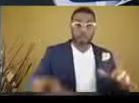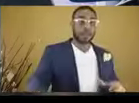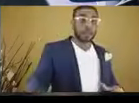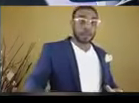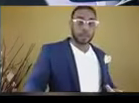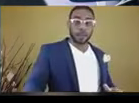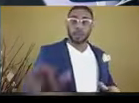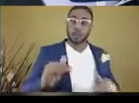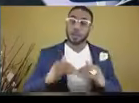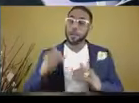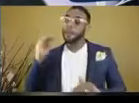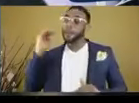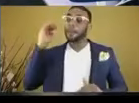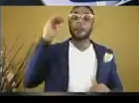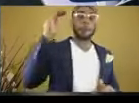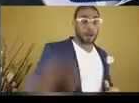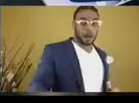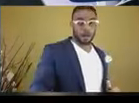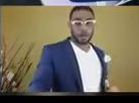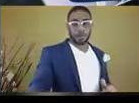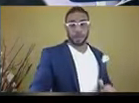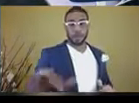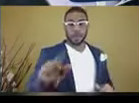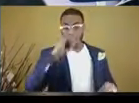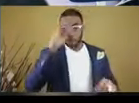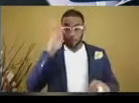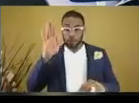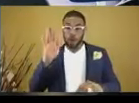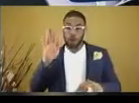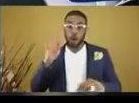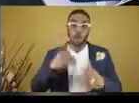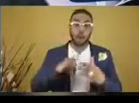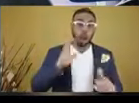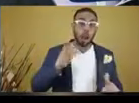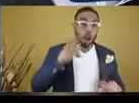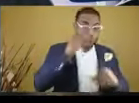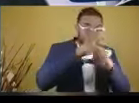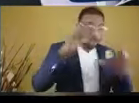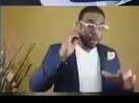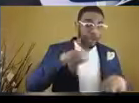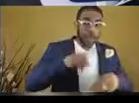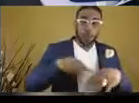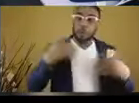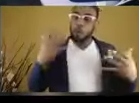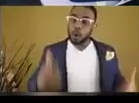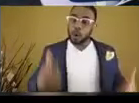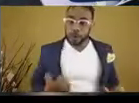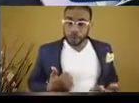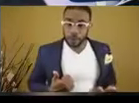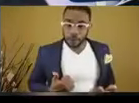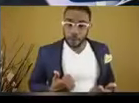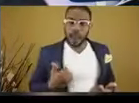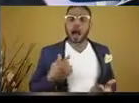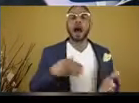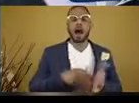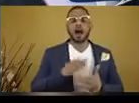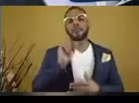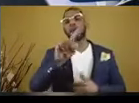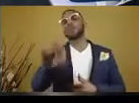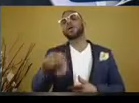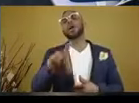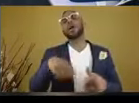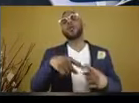far beyond. We have to think of ourselves as Black futurists, or what is our vision of the nation that we want to live in? I often ask the question